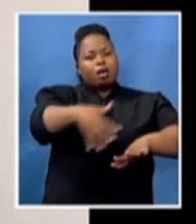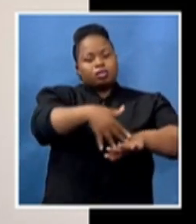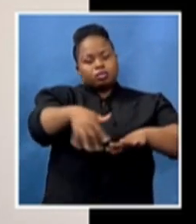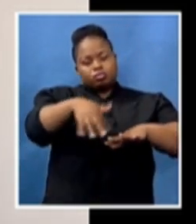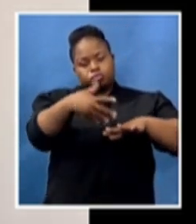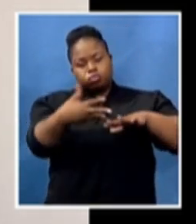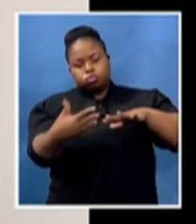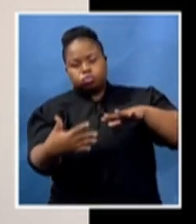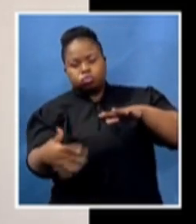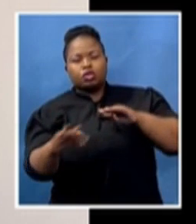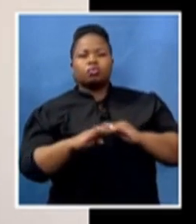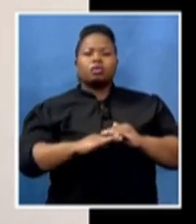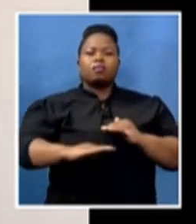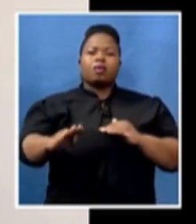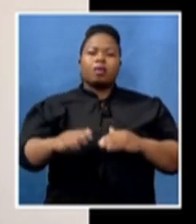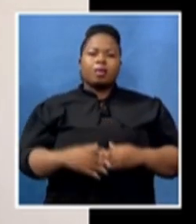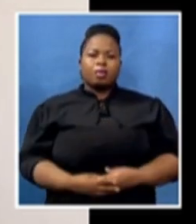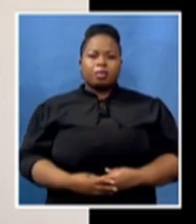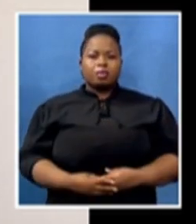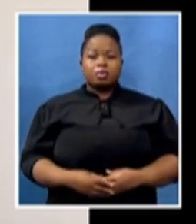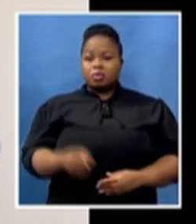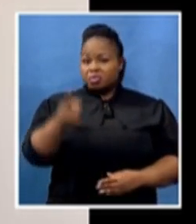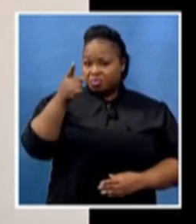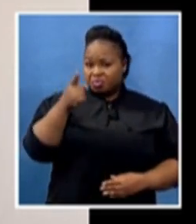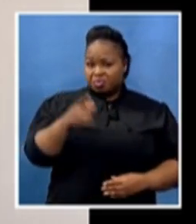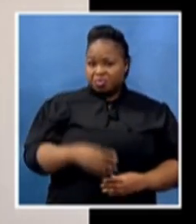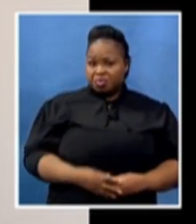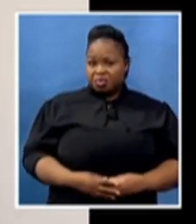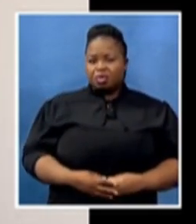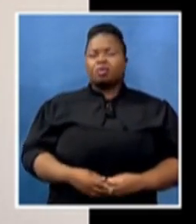You do this